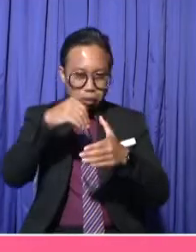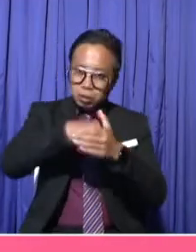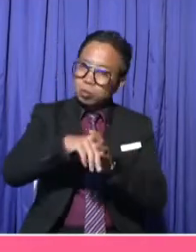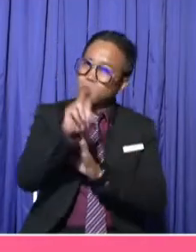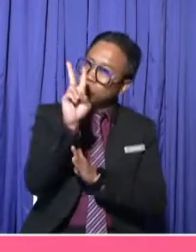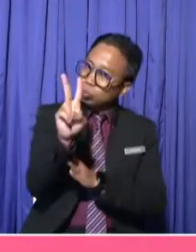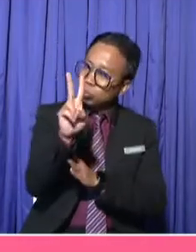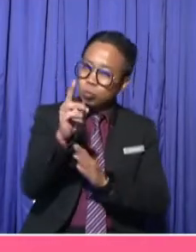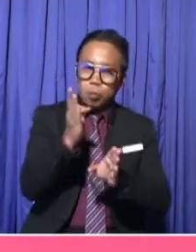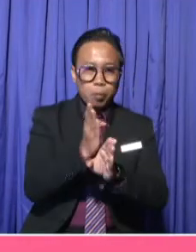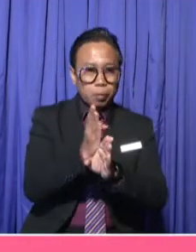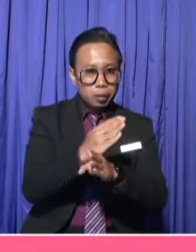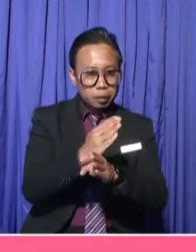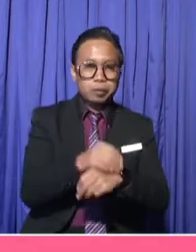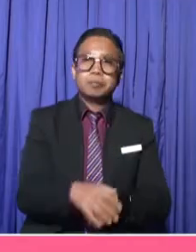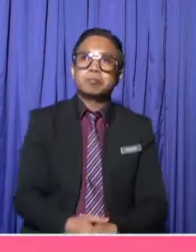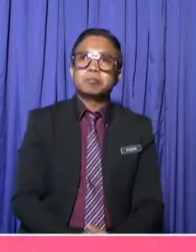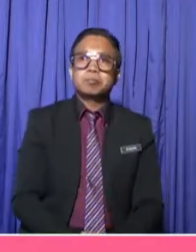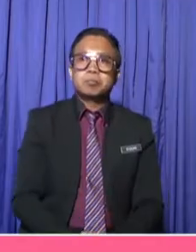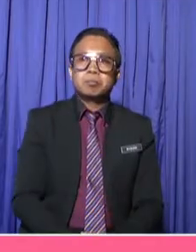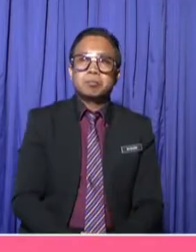2 parts as well.